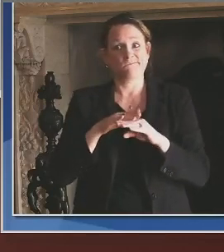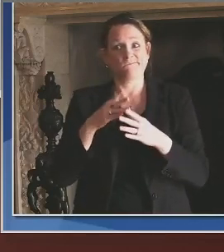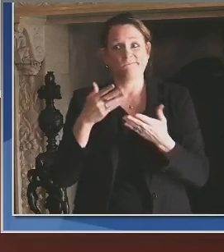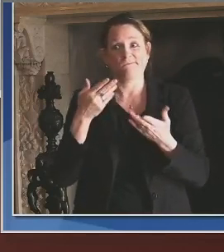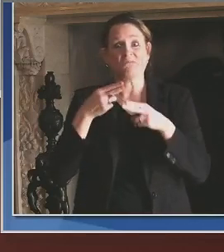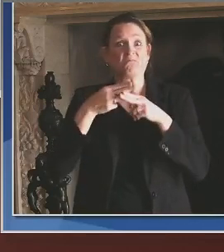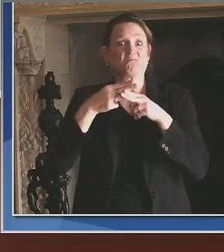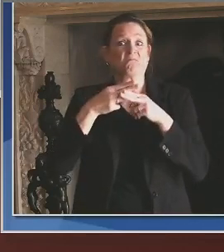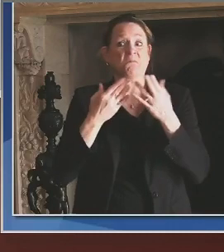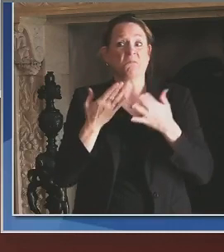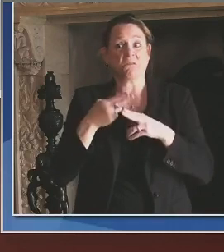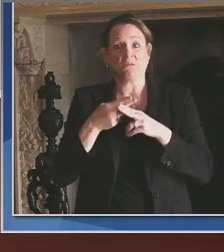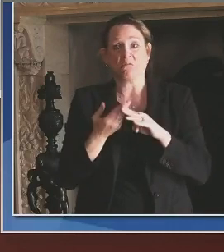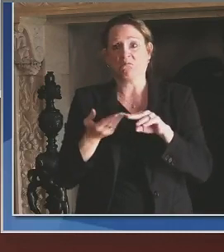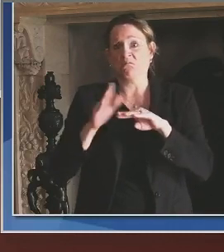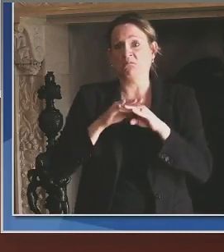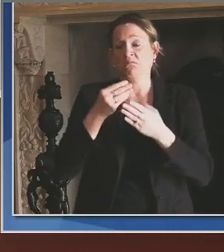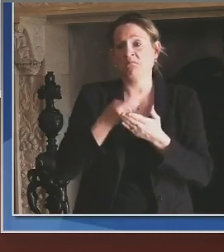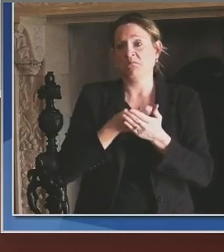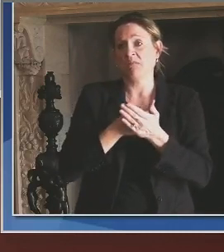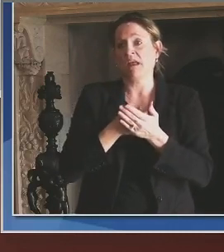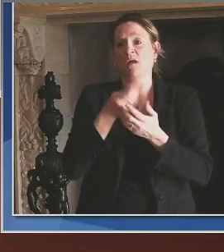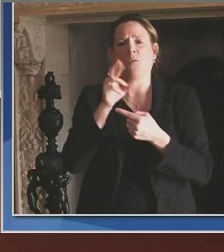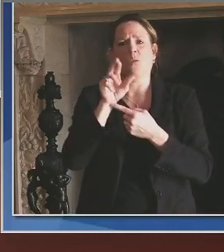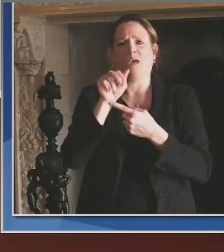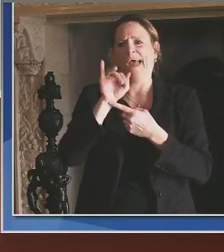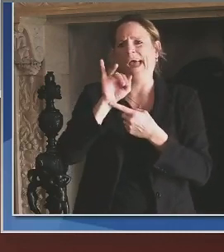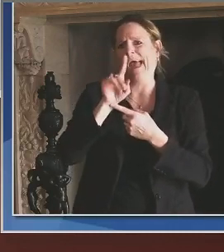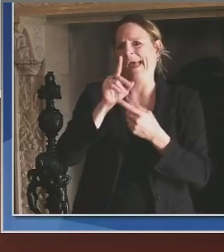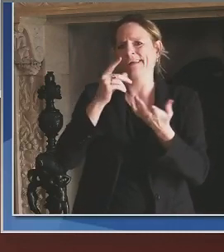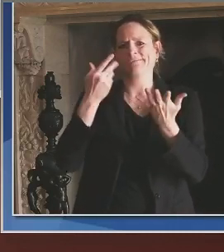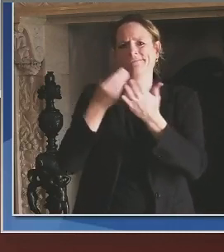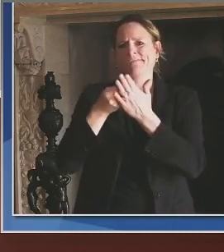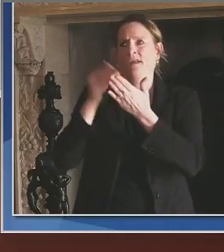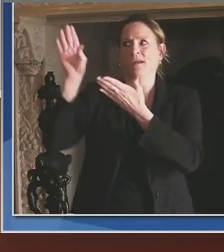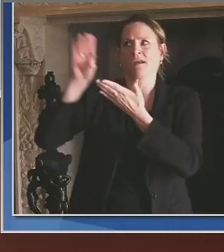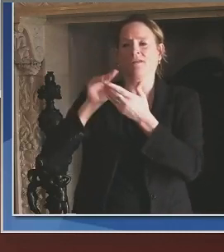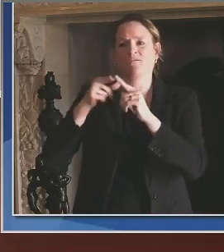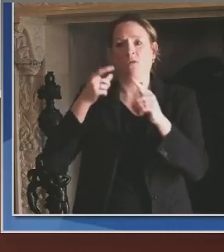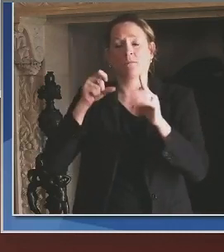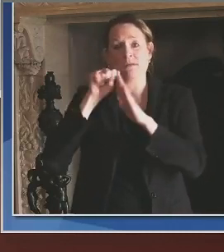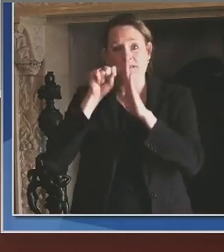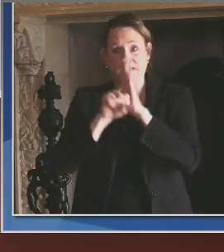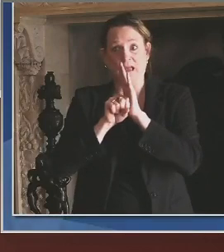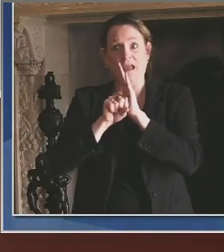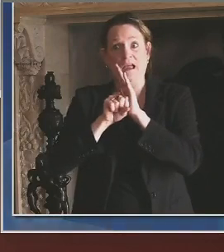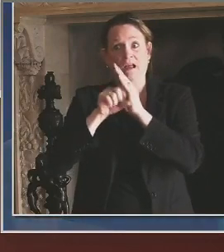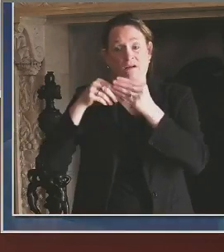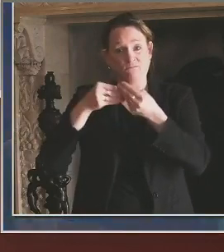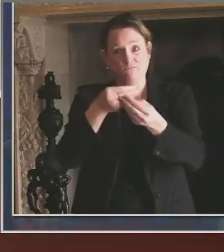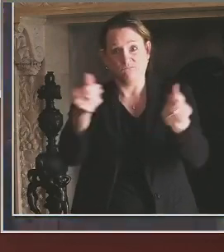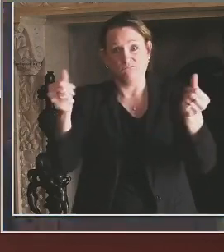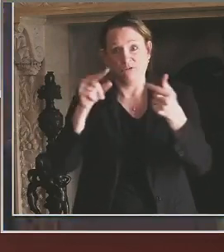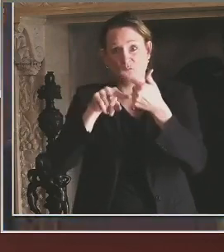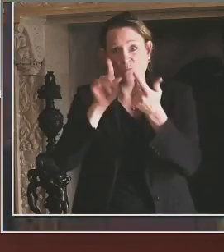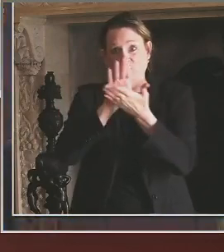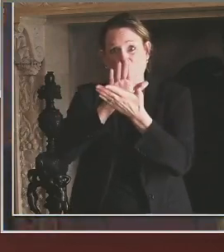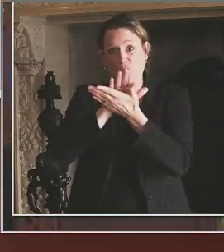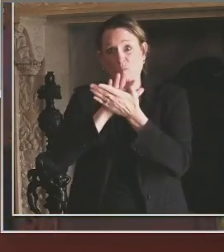to school districts and aid that would come from the state to help those sorts of issues? Well, certainly